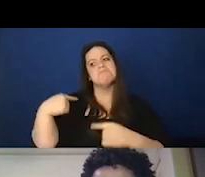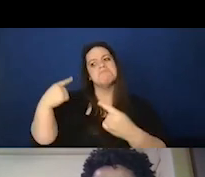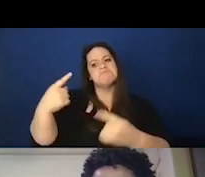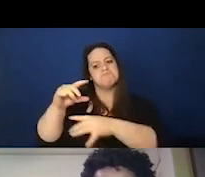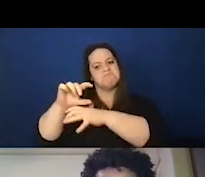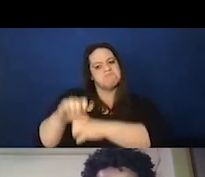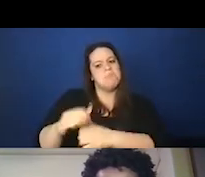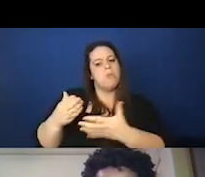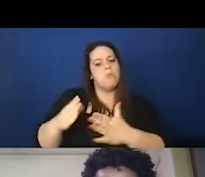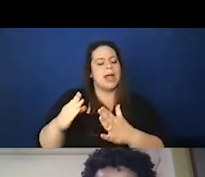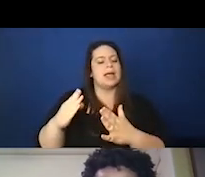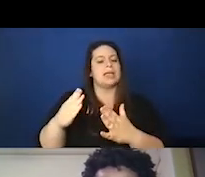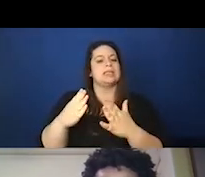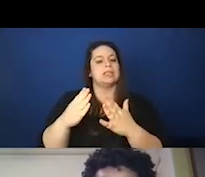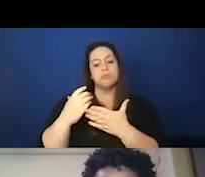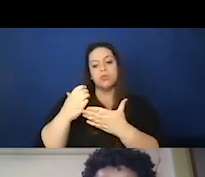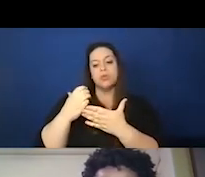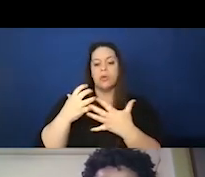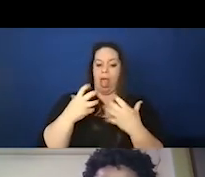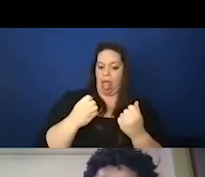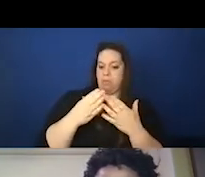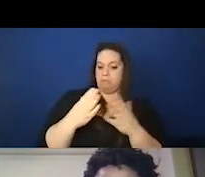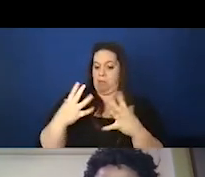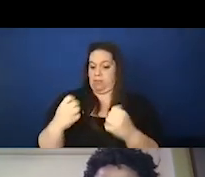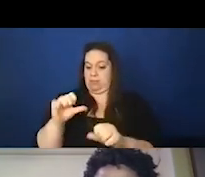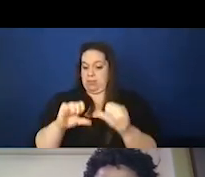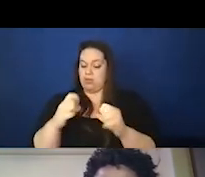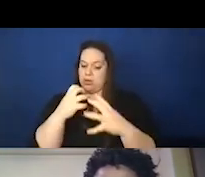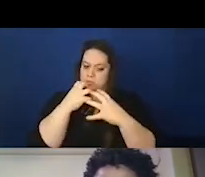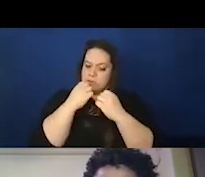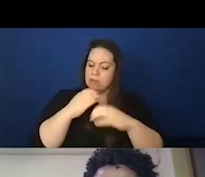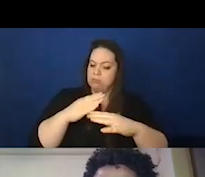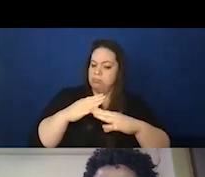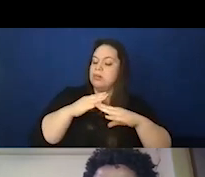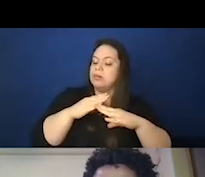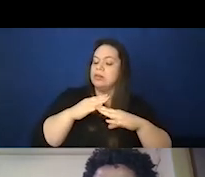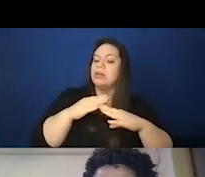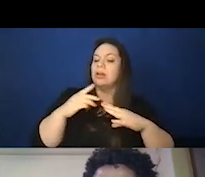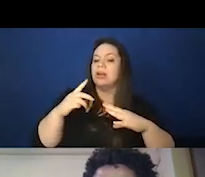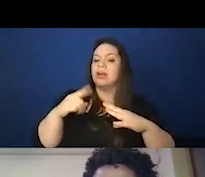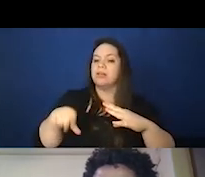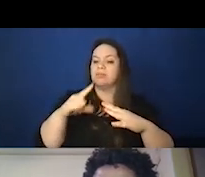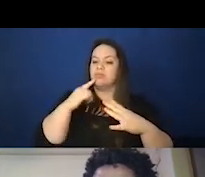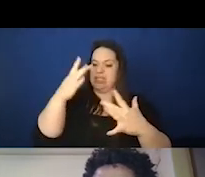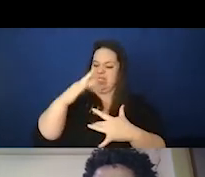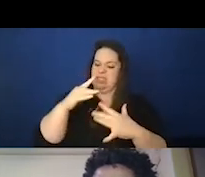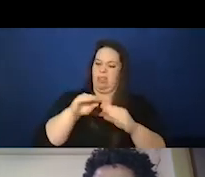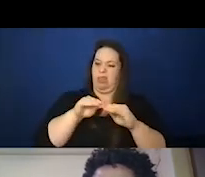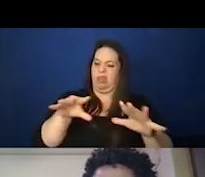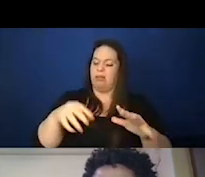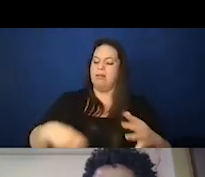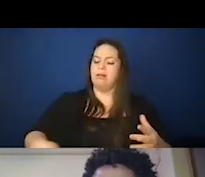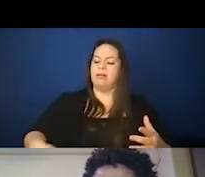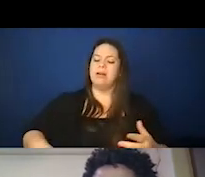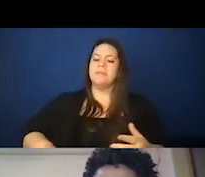health and public health and science that we try to protect and prevent diseases that are